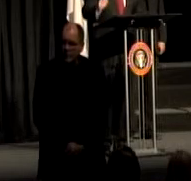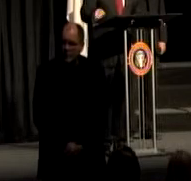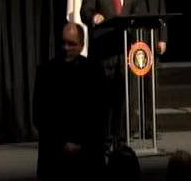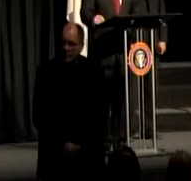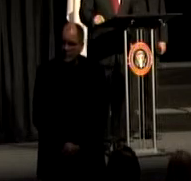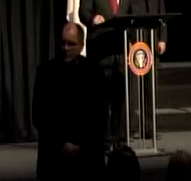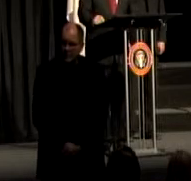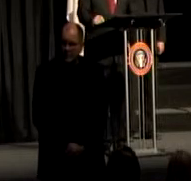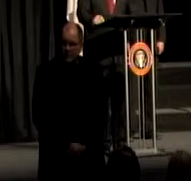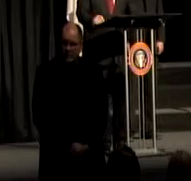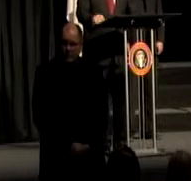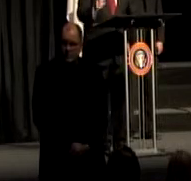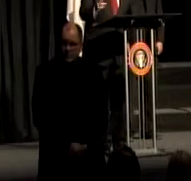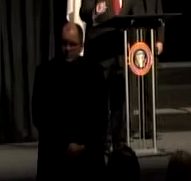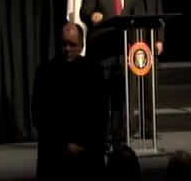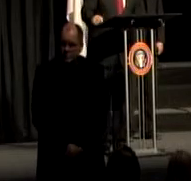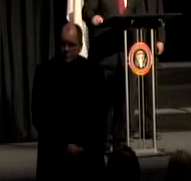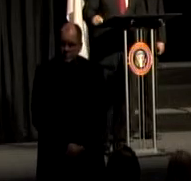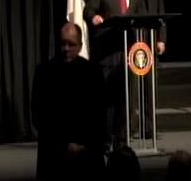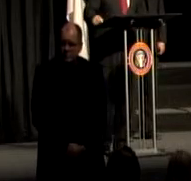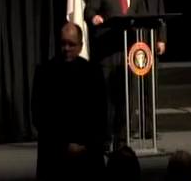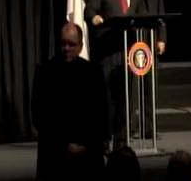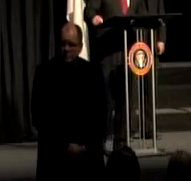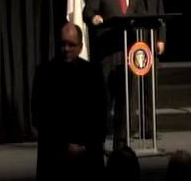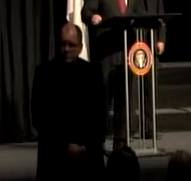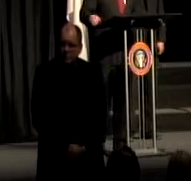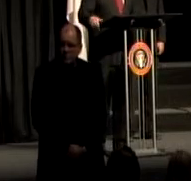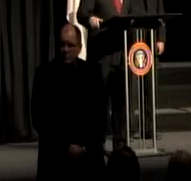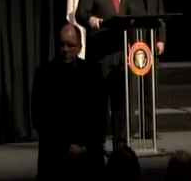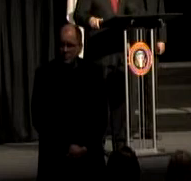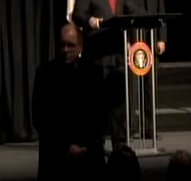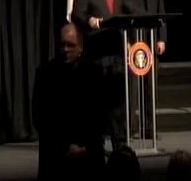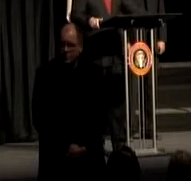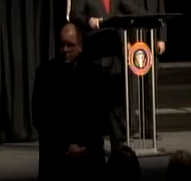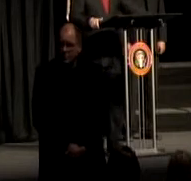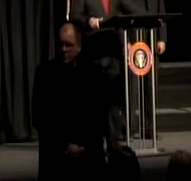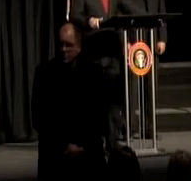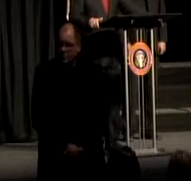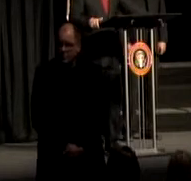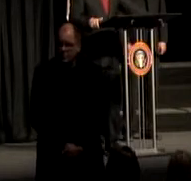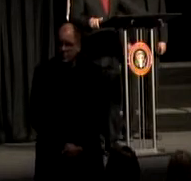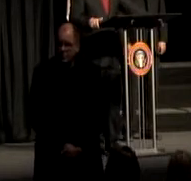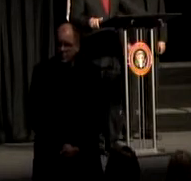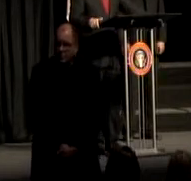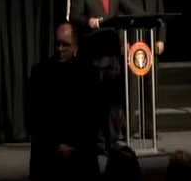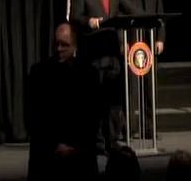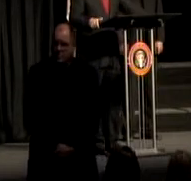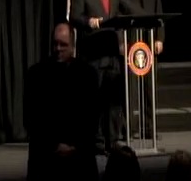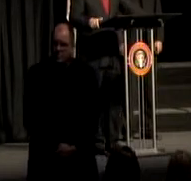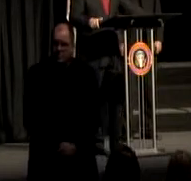and I have prayed for you I have talked with you I have been with you during funerals I've been with you during surgeries